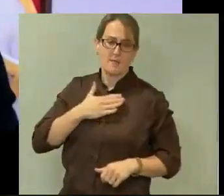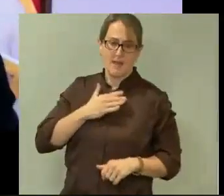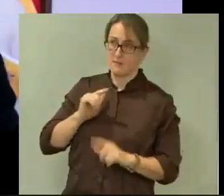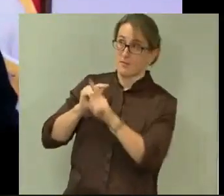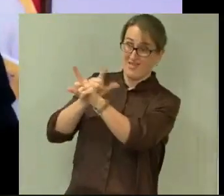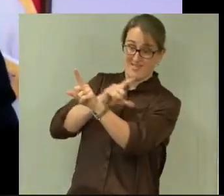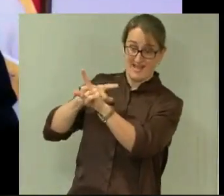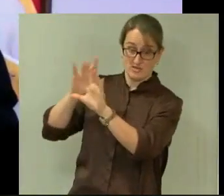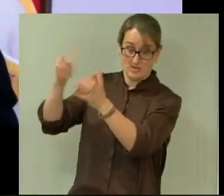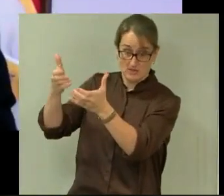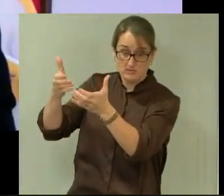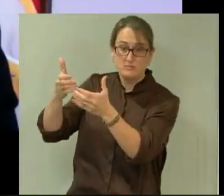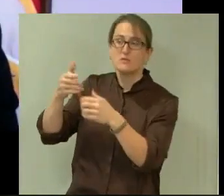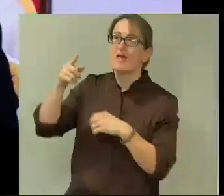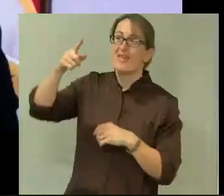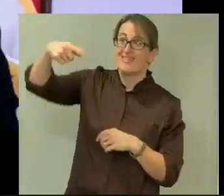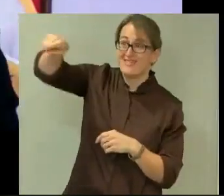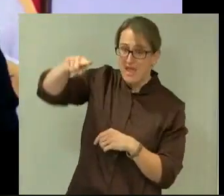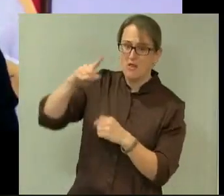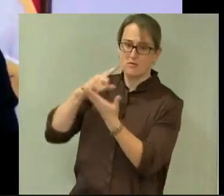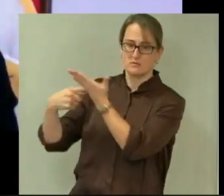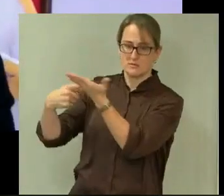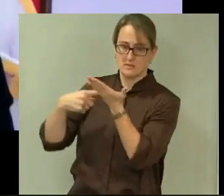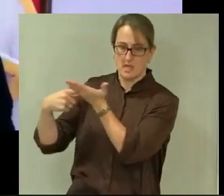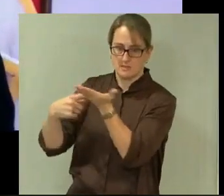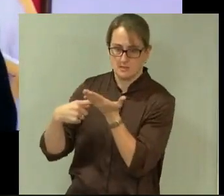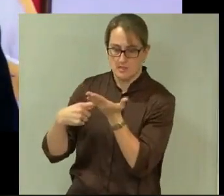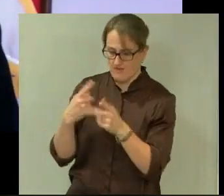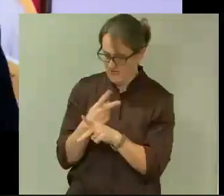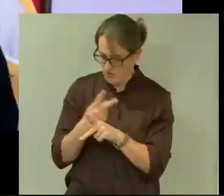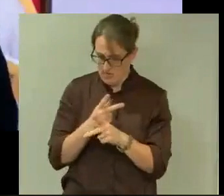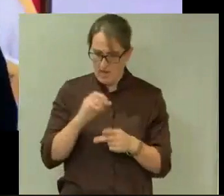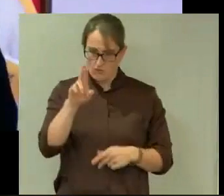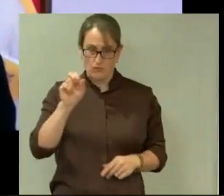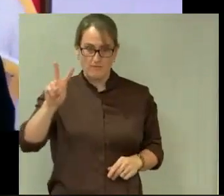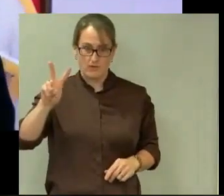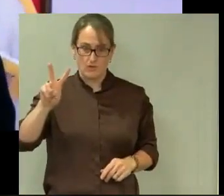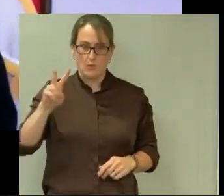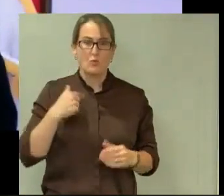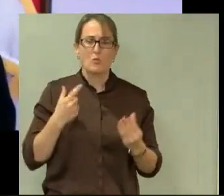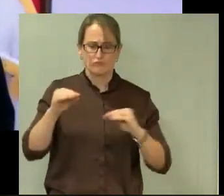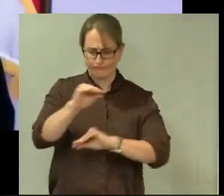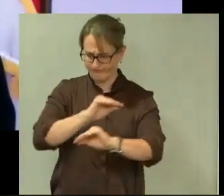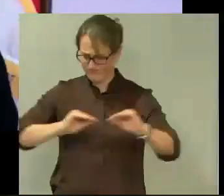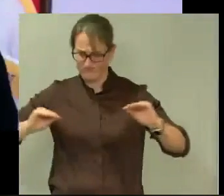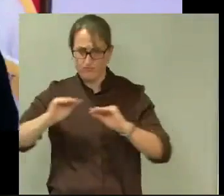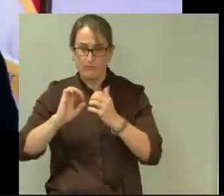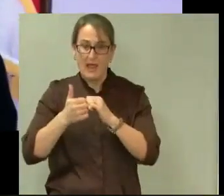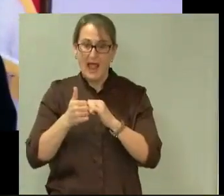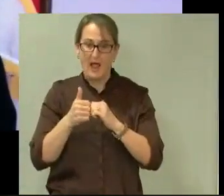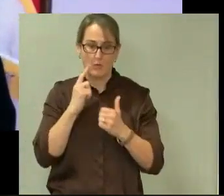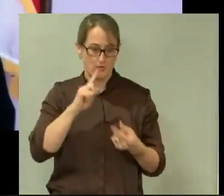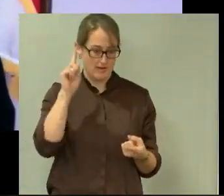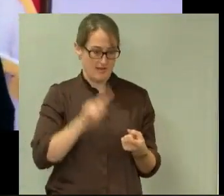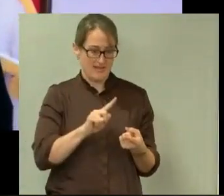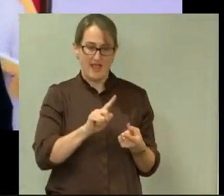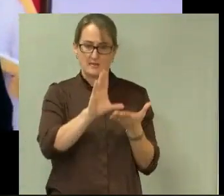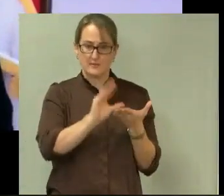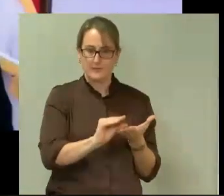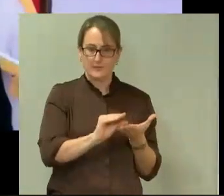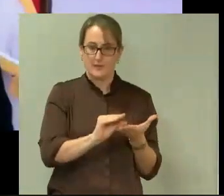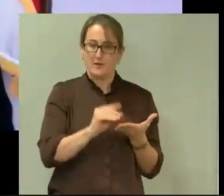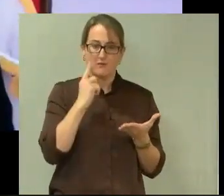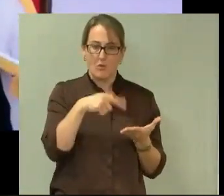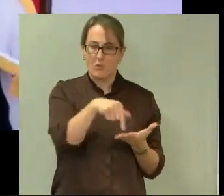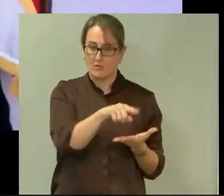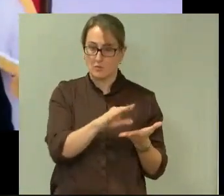about the possibility of revenue that could help to offset the kinds of cuts that many of you have talked about that would impact our schools and